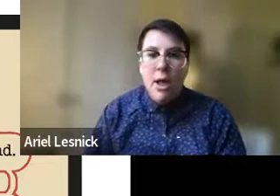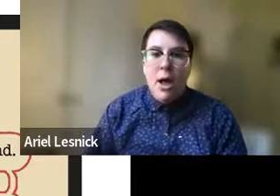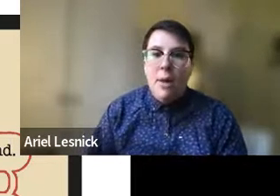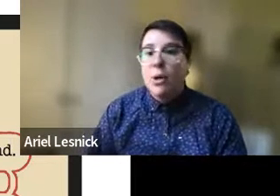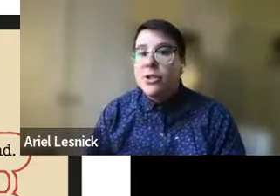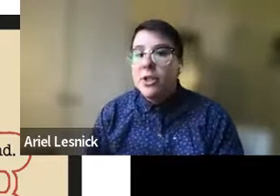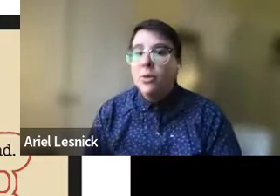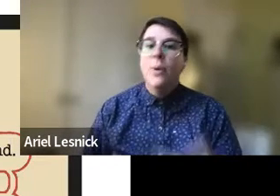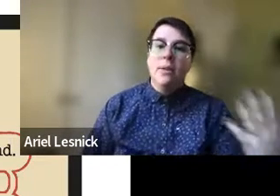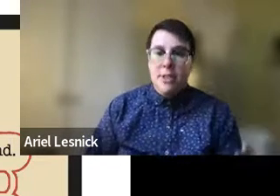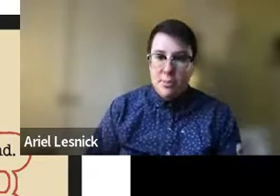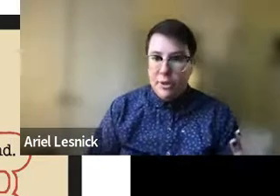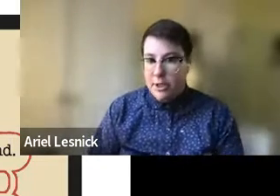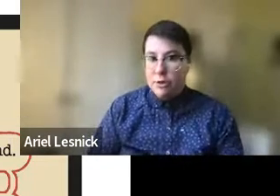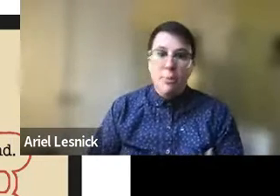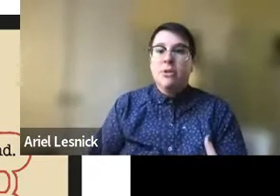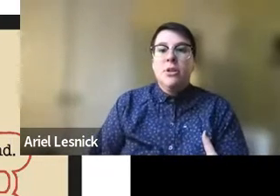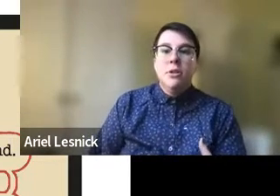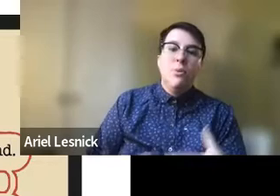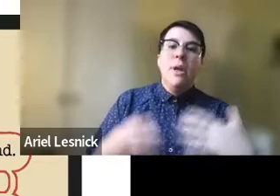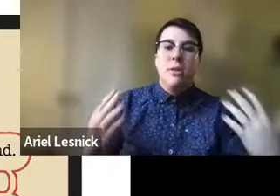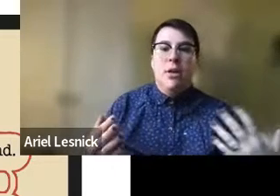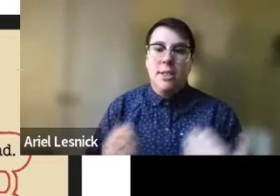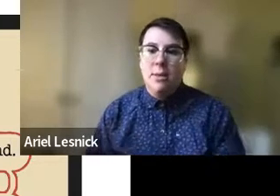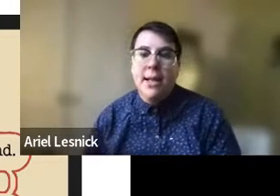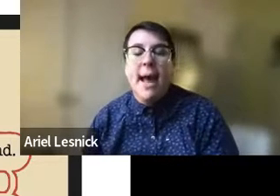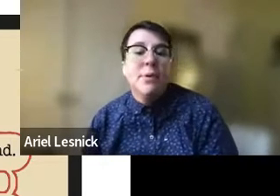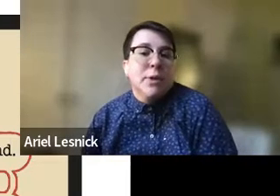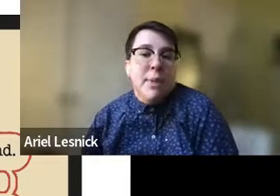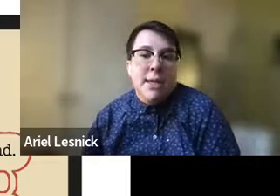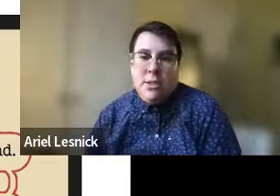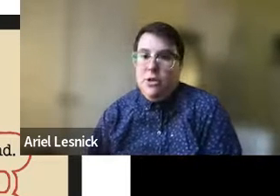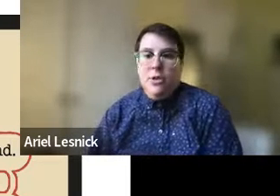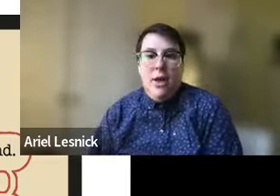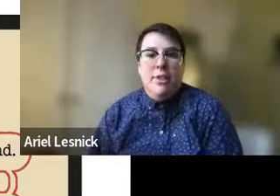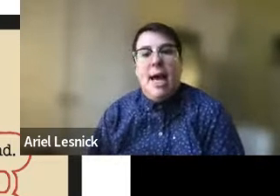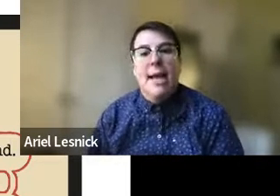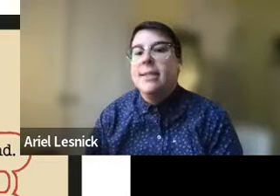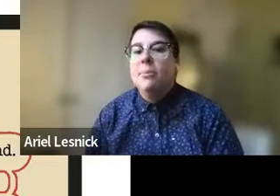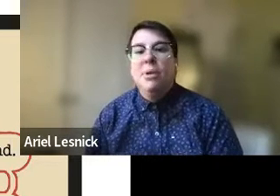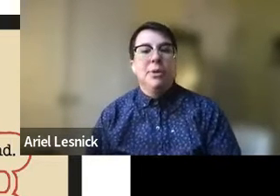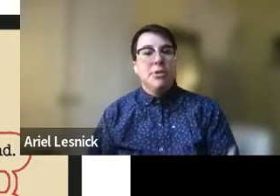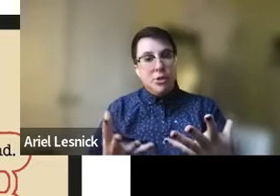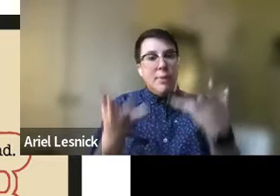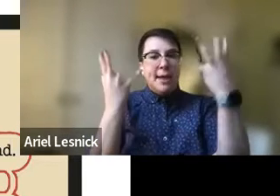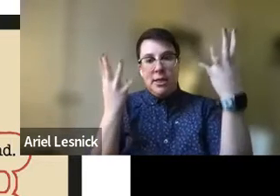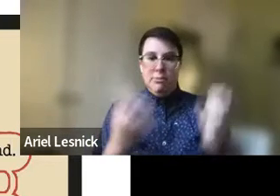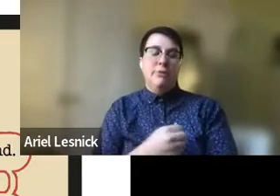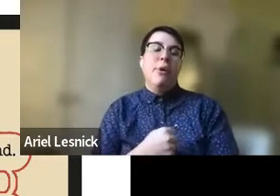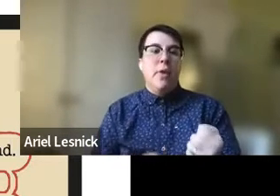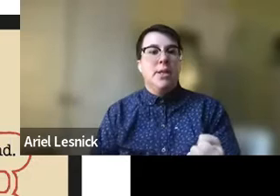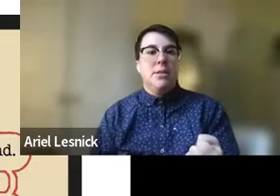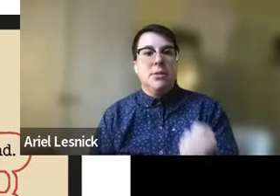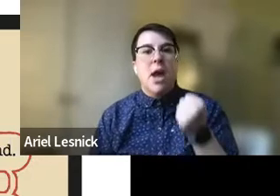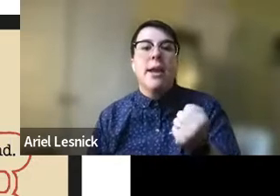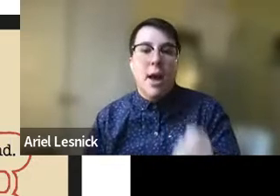So a person with disabilities or a person with autism. And that was really meant, to emphasize people's humanity